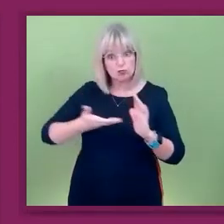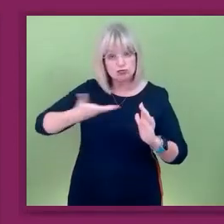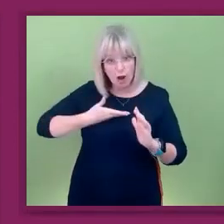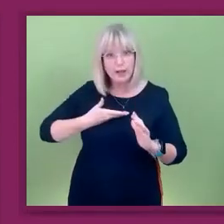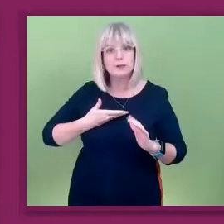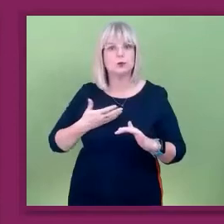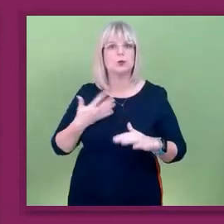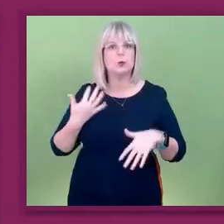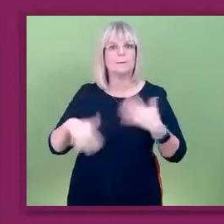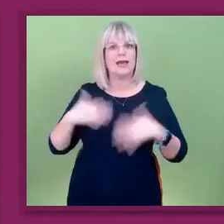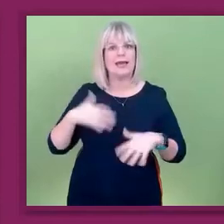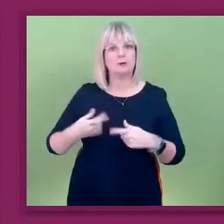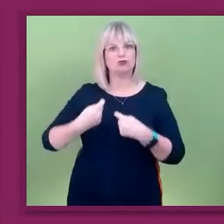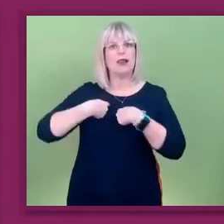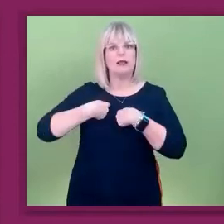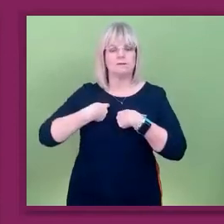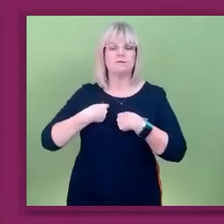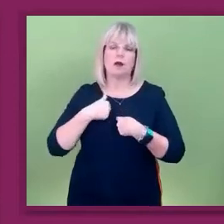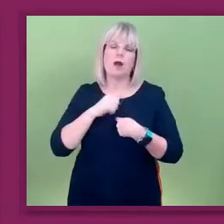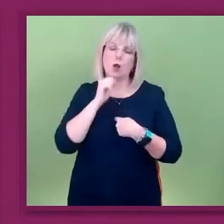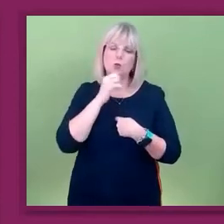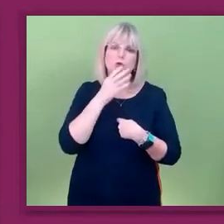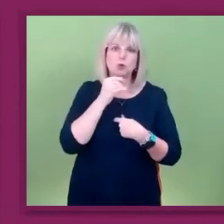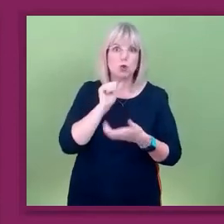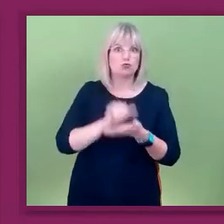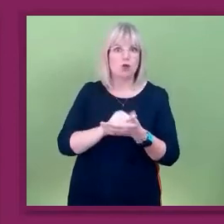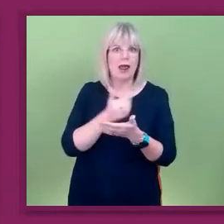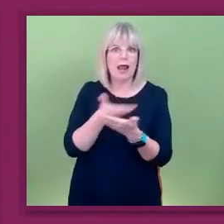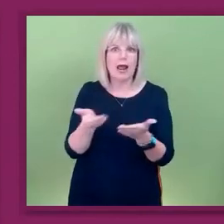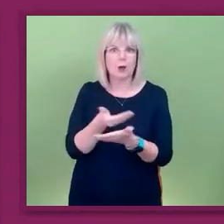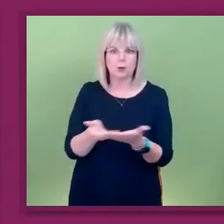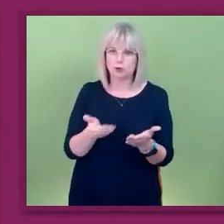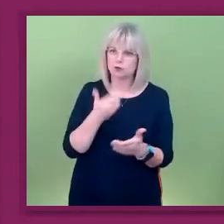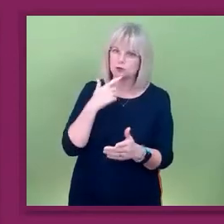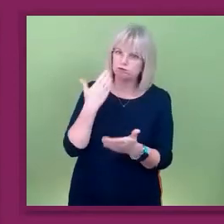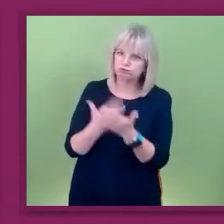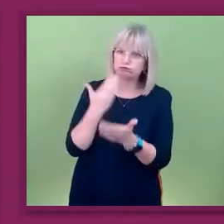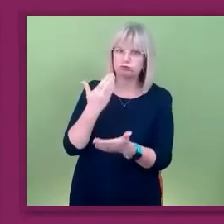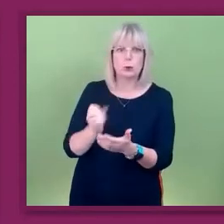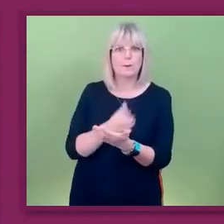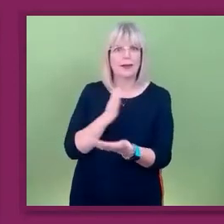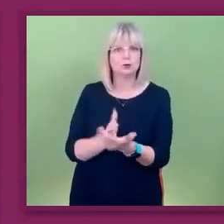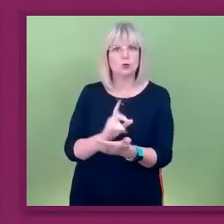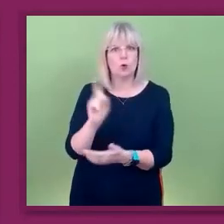to make sure that I had what I absolutely needed, which was pain relief at the time.